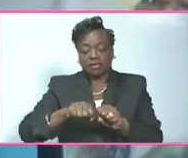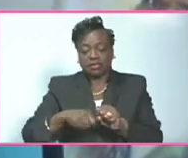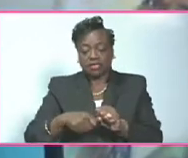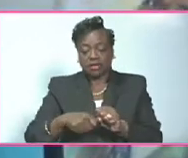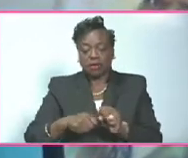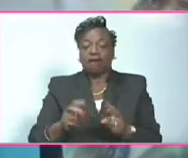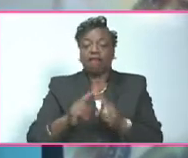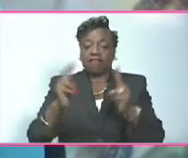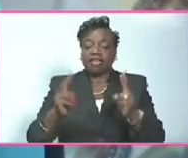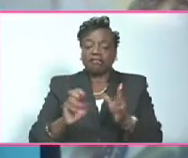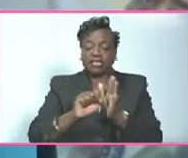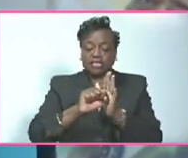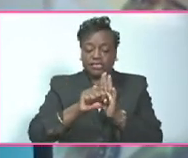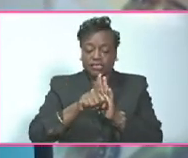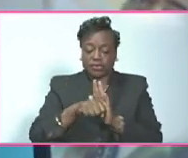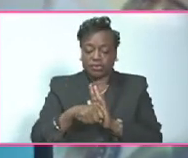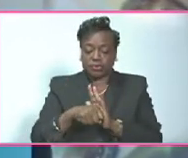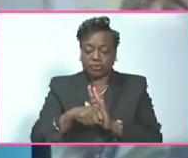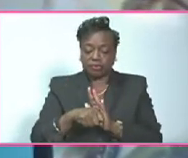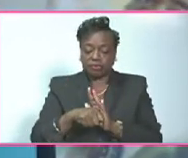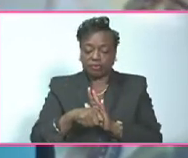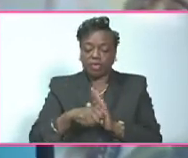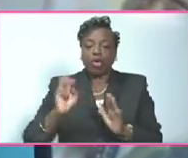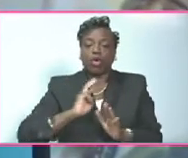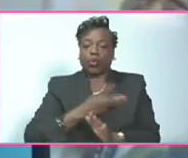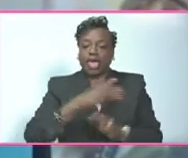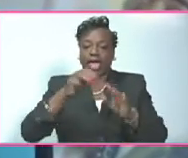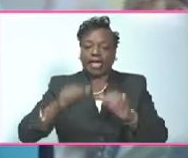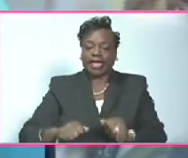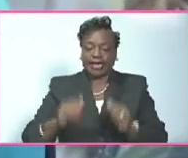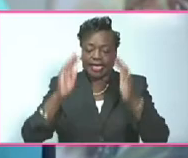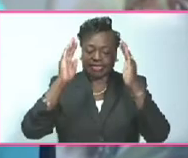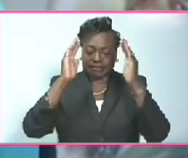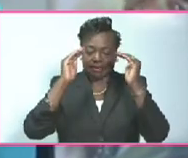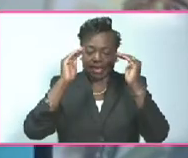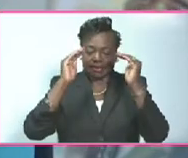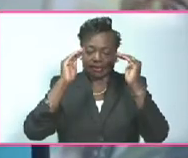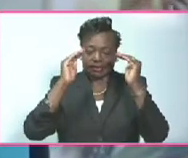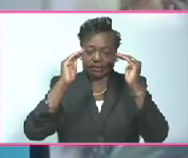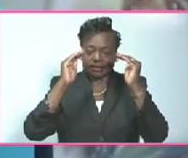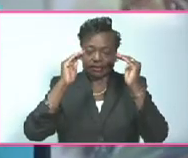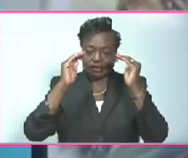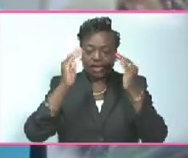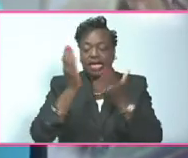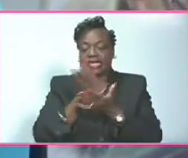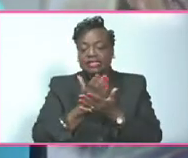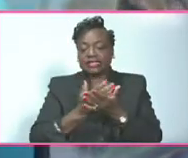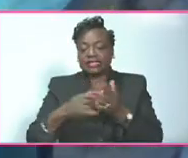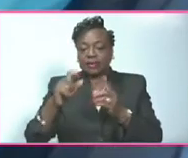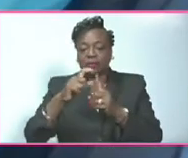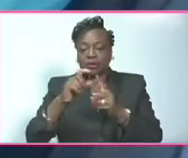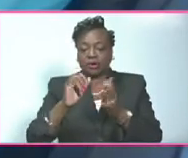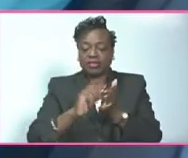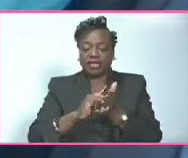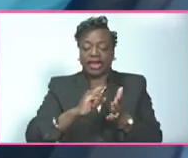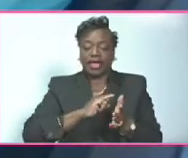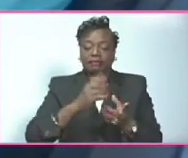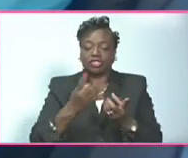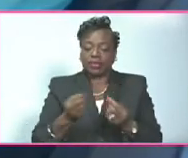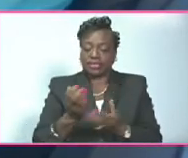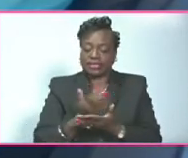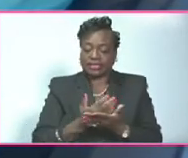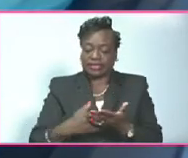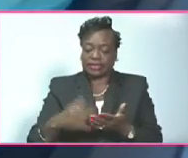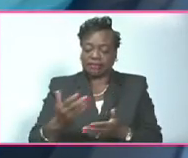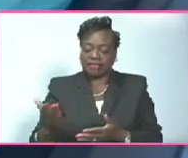very soon, we could expect some word that, I'm doing some stuff. I worked with Jamaal on